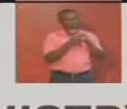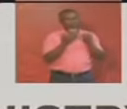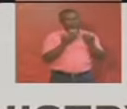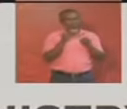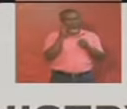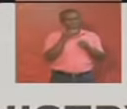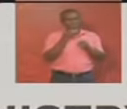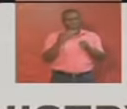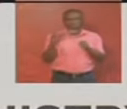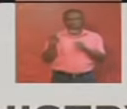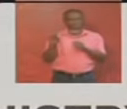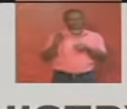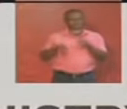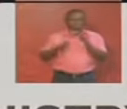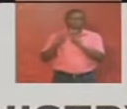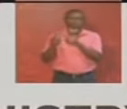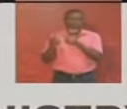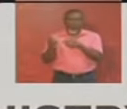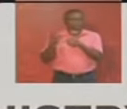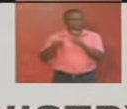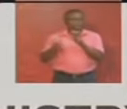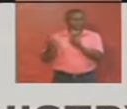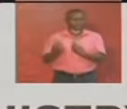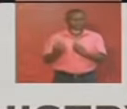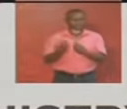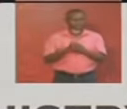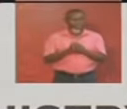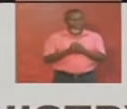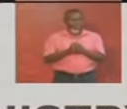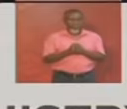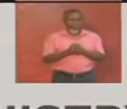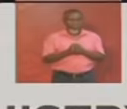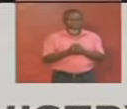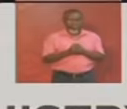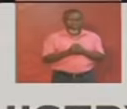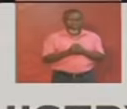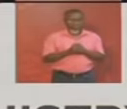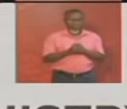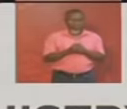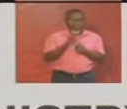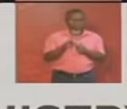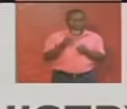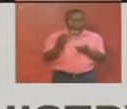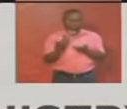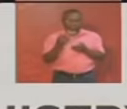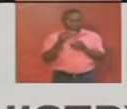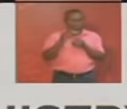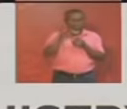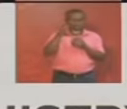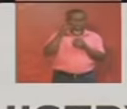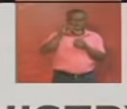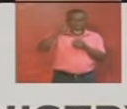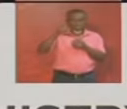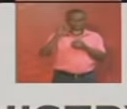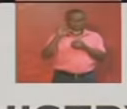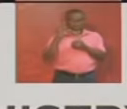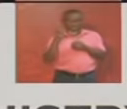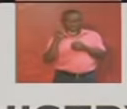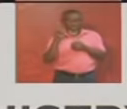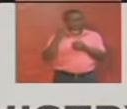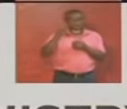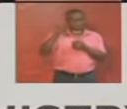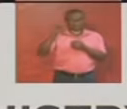And so at the port that they are leaving from, which really we look at places like JFK, Toronto, Miami,